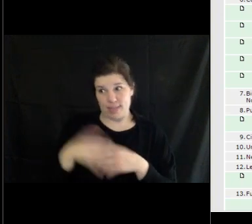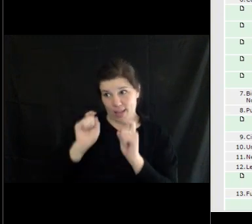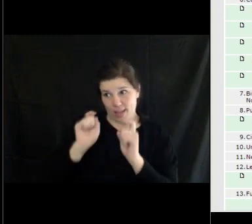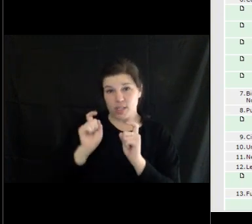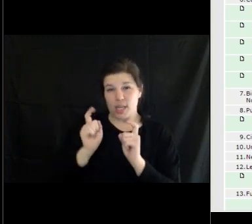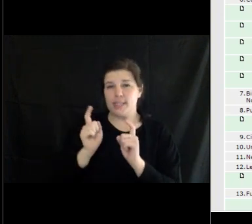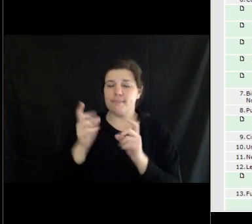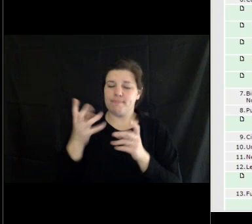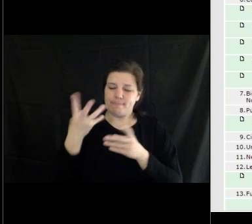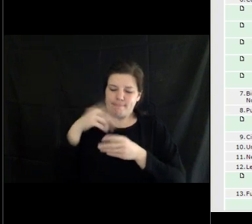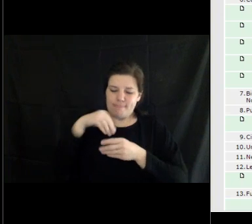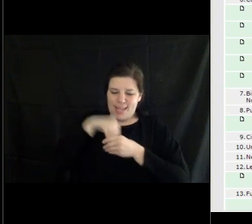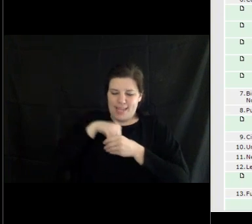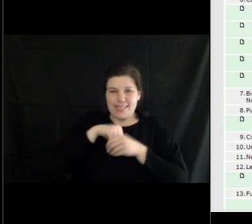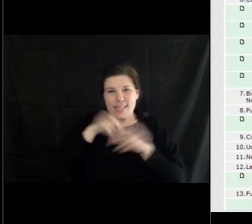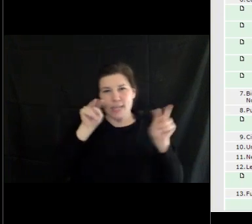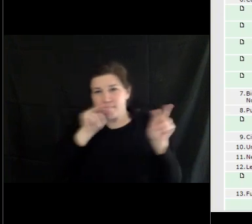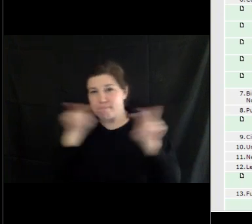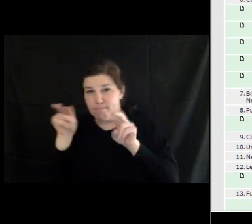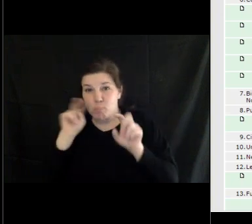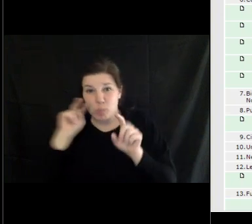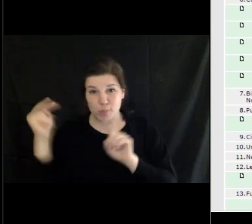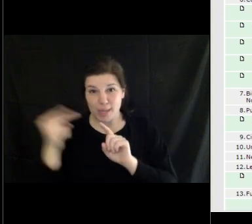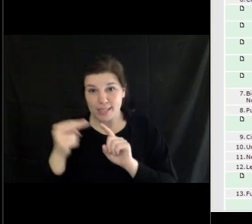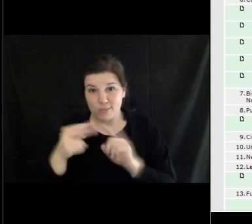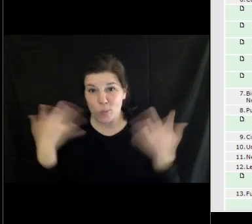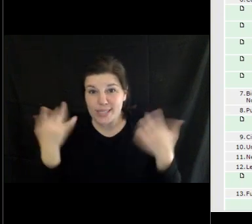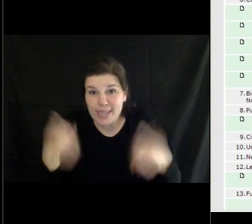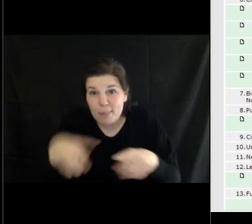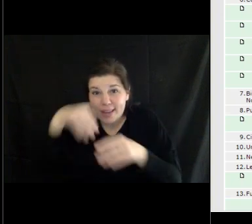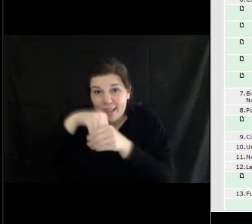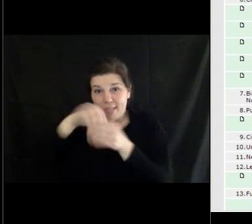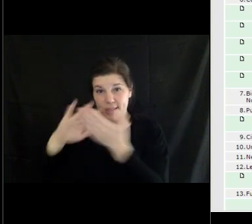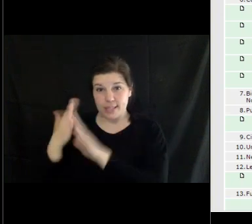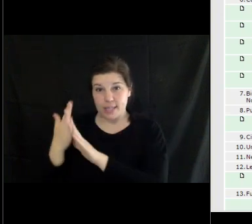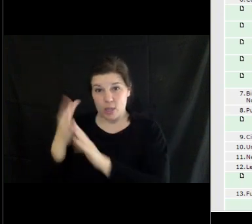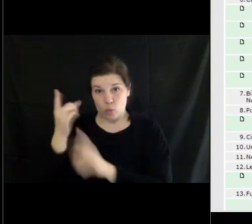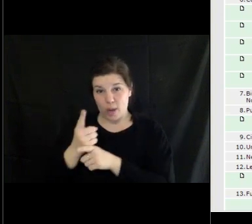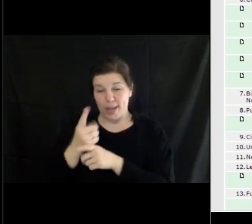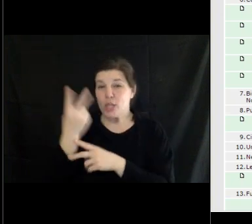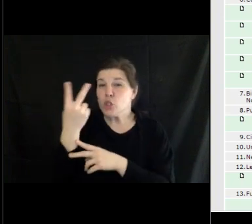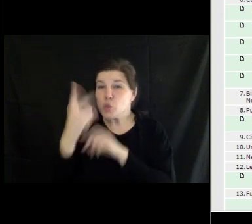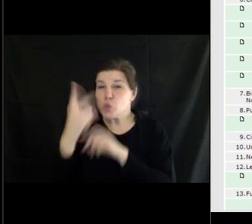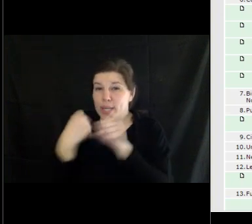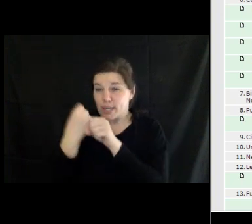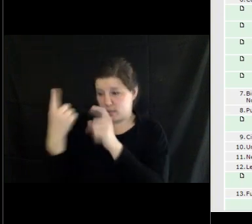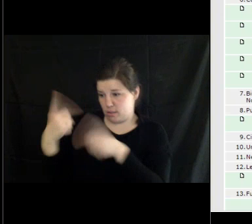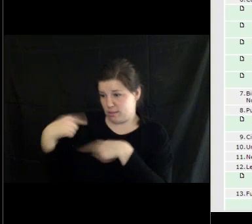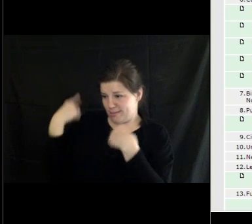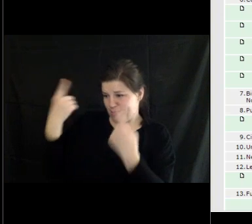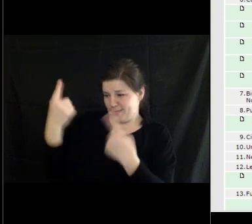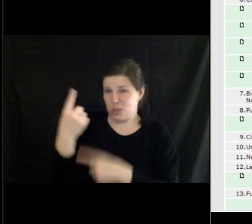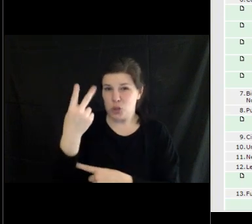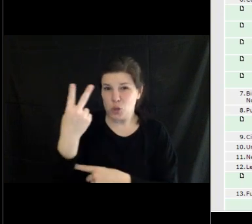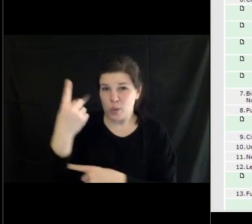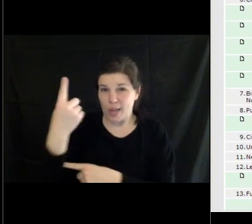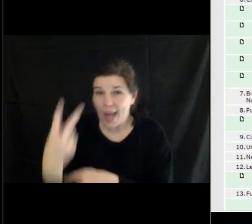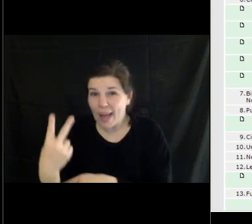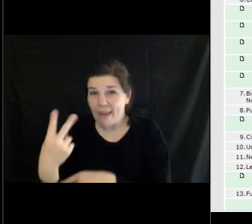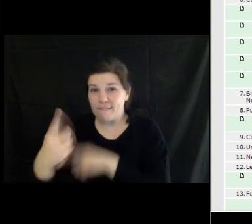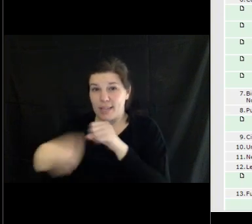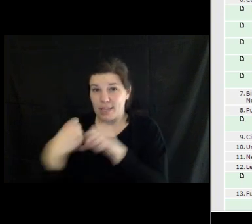view of what is going on within the city, right? 2 years has gone by, 2.5 years has gone by,